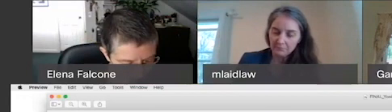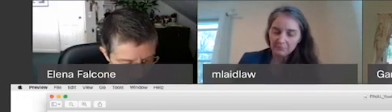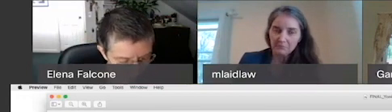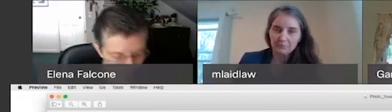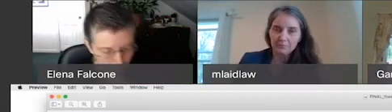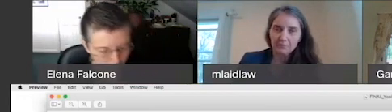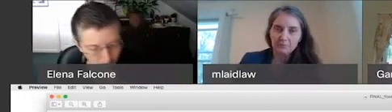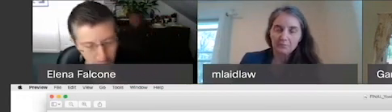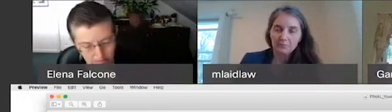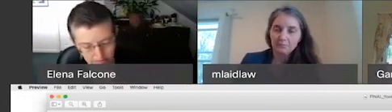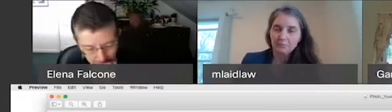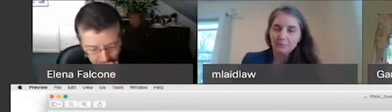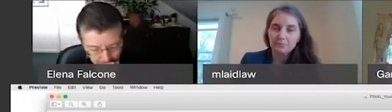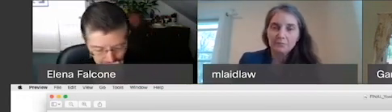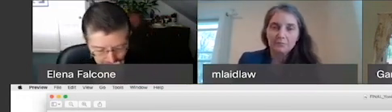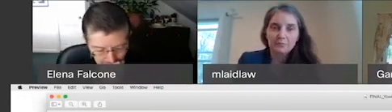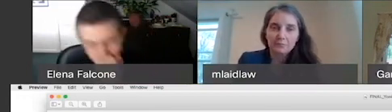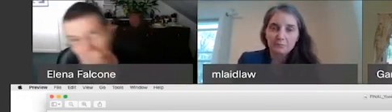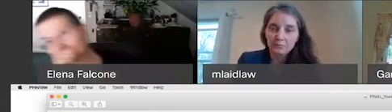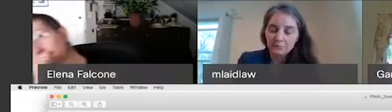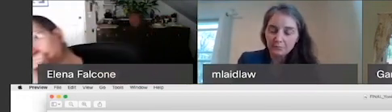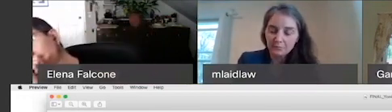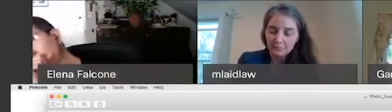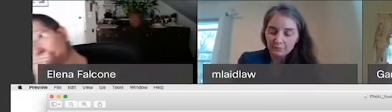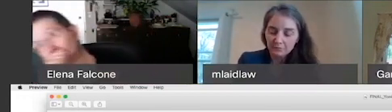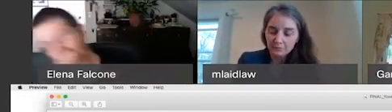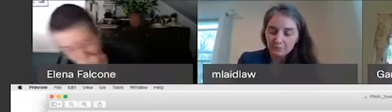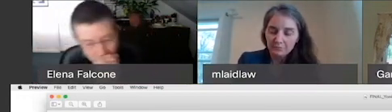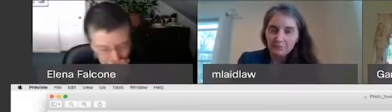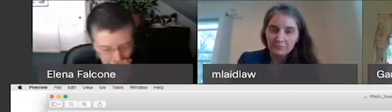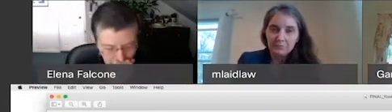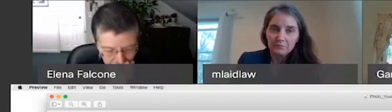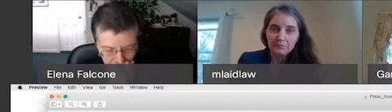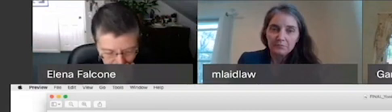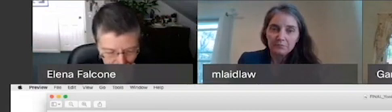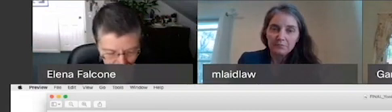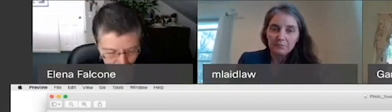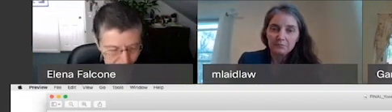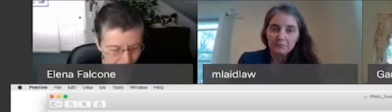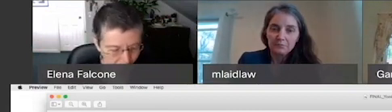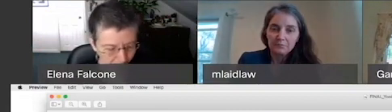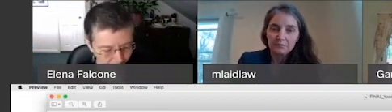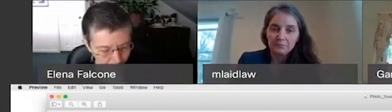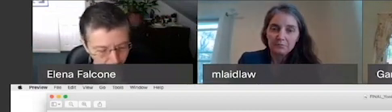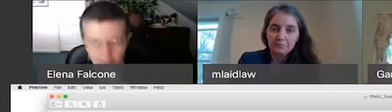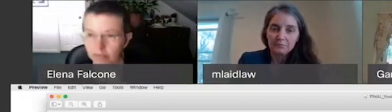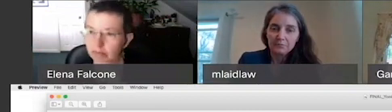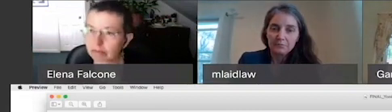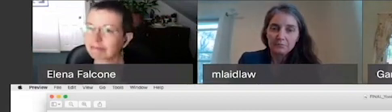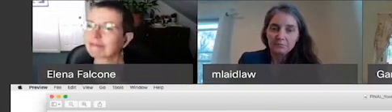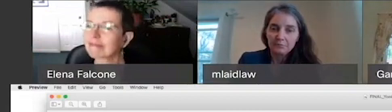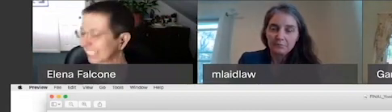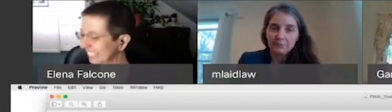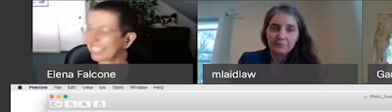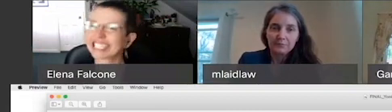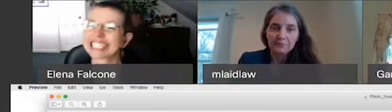of their friends, and we're able to coordinate some of those things for you as well. I'm looking forward to getting back to normal. I'm looking forward